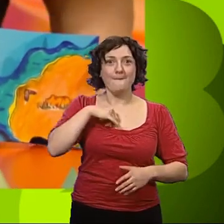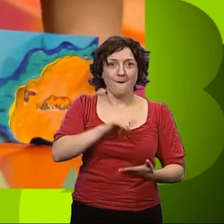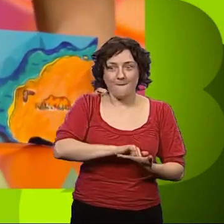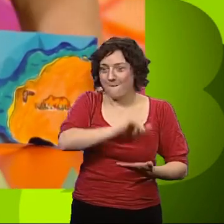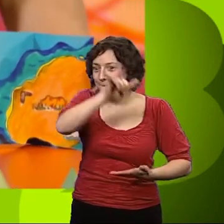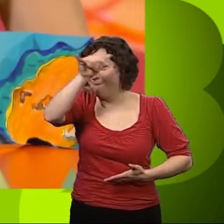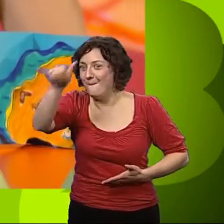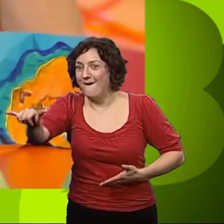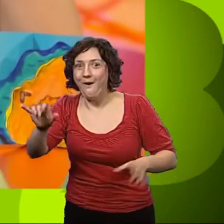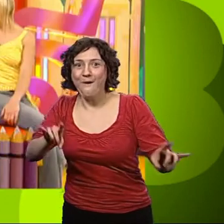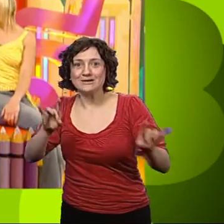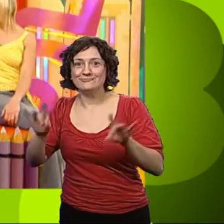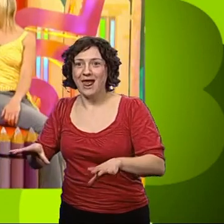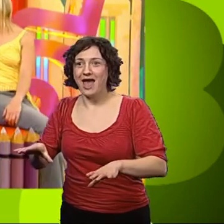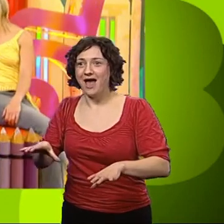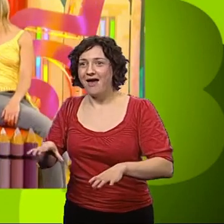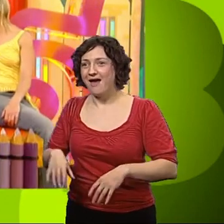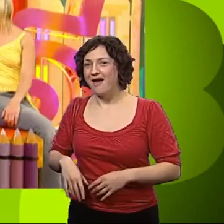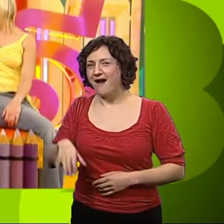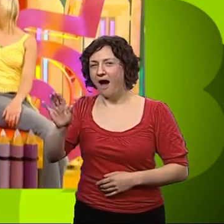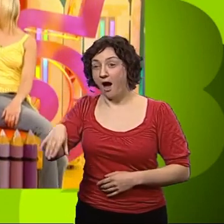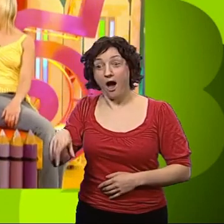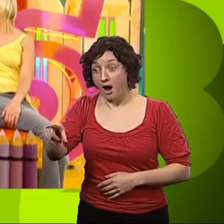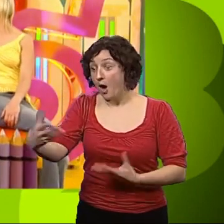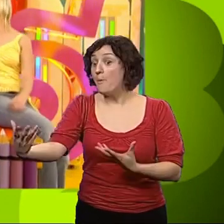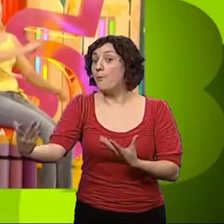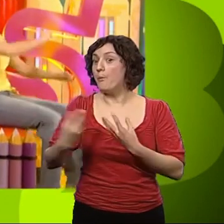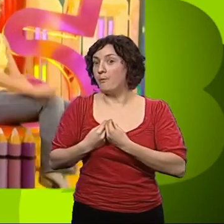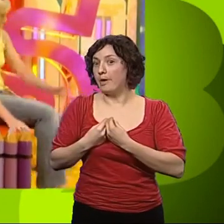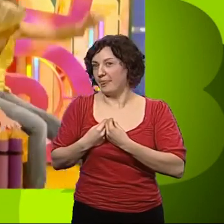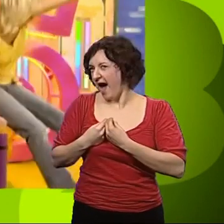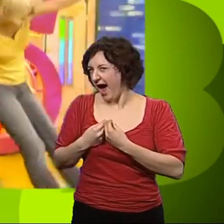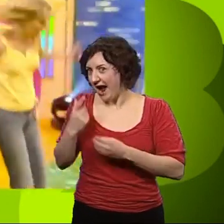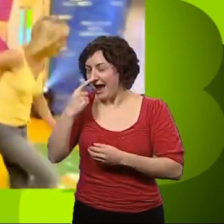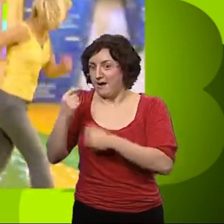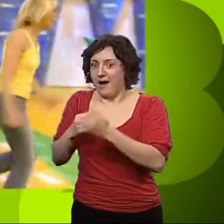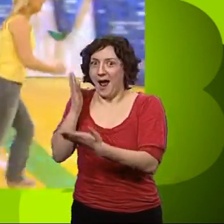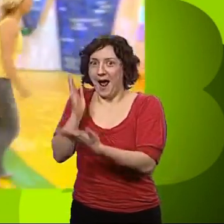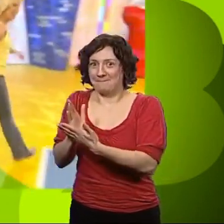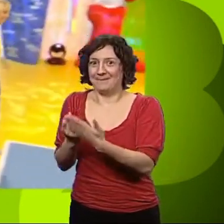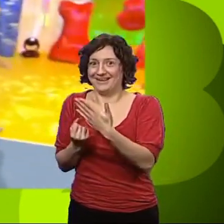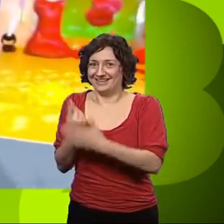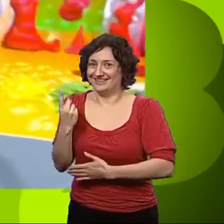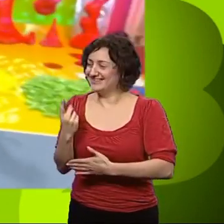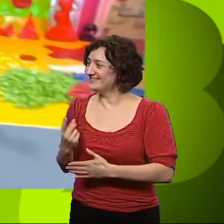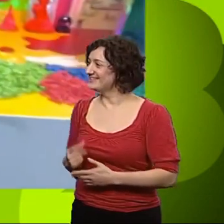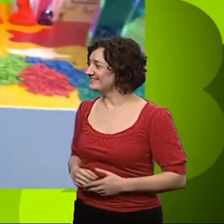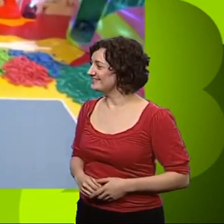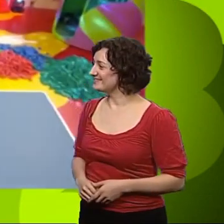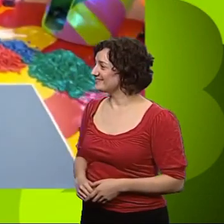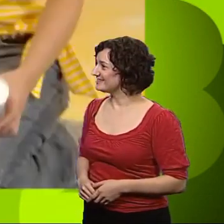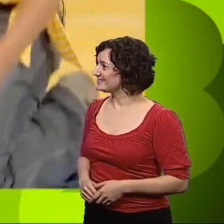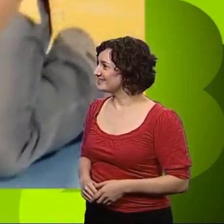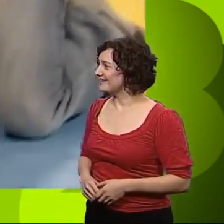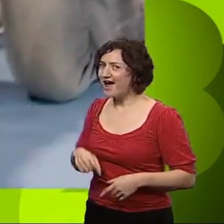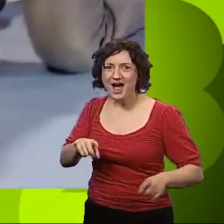to Australia. Ah, I tell you what, mate. Stick with me. I can make that happen for you. Oh. Hey, I